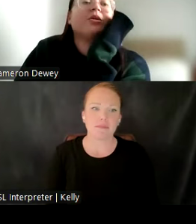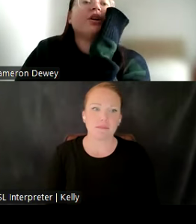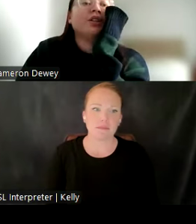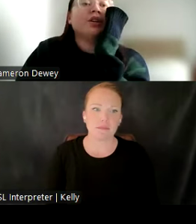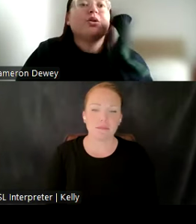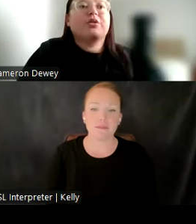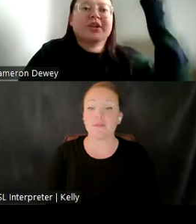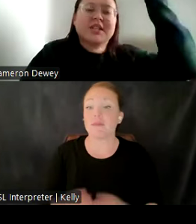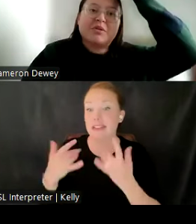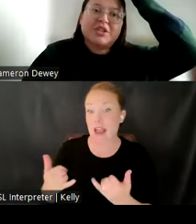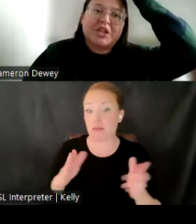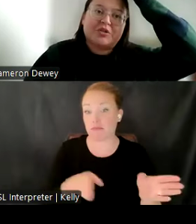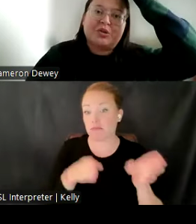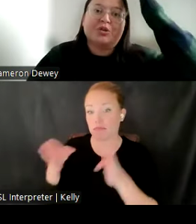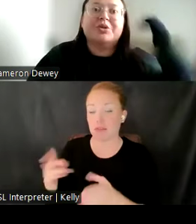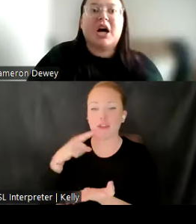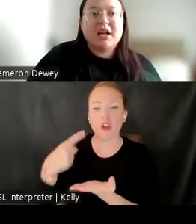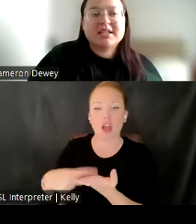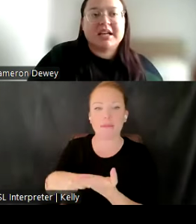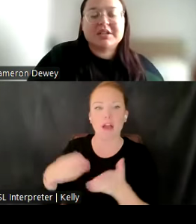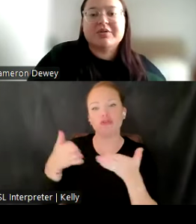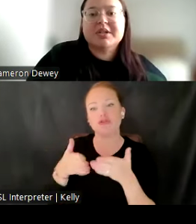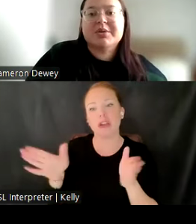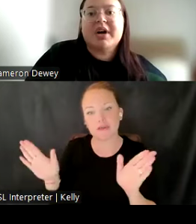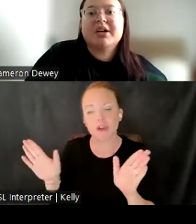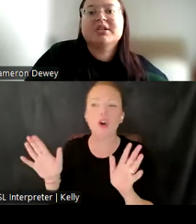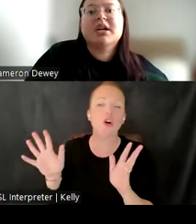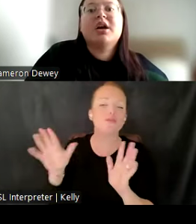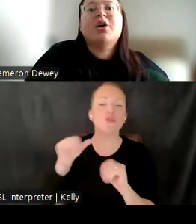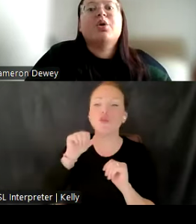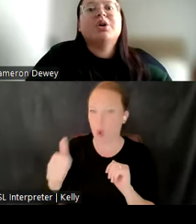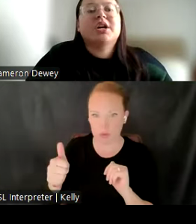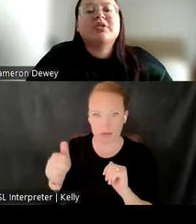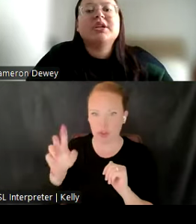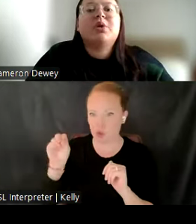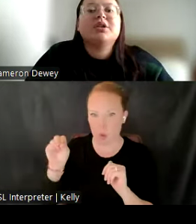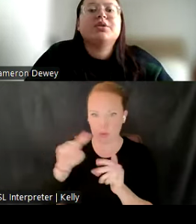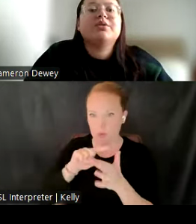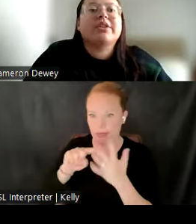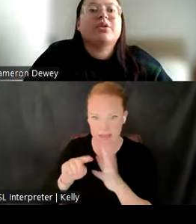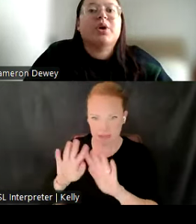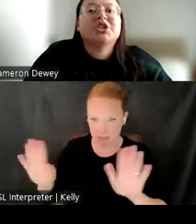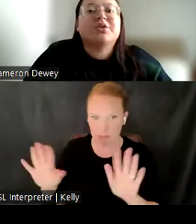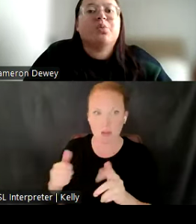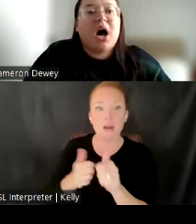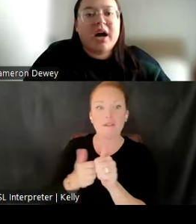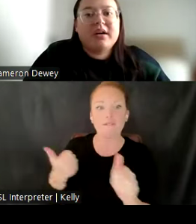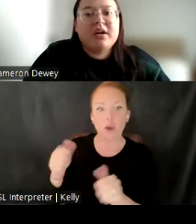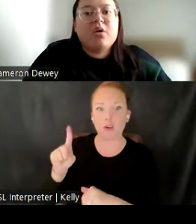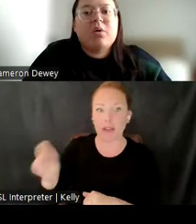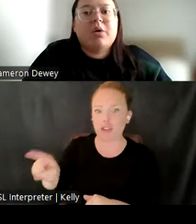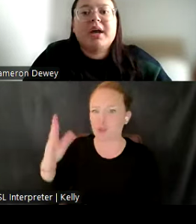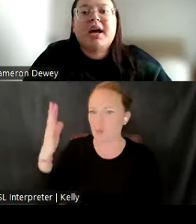So now I'm going to go over some of the general do nots as service providers. We generally want to avoid the question